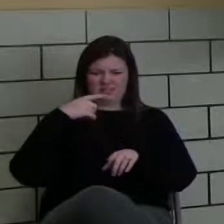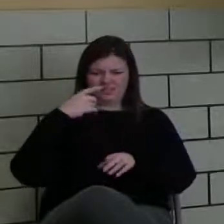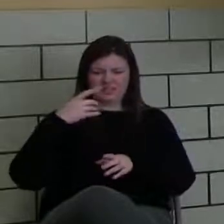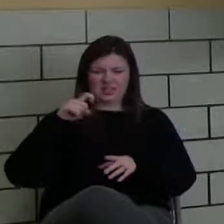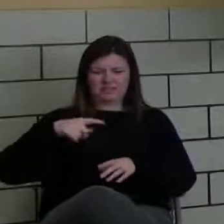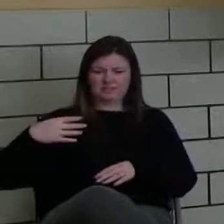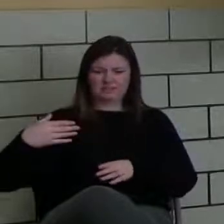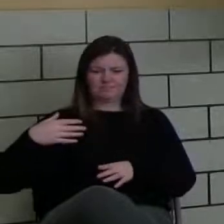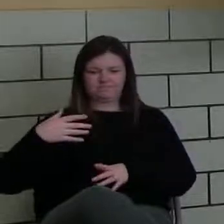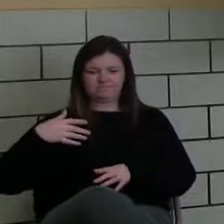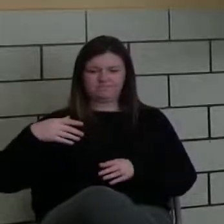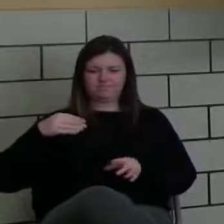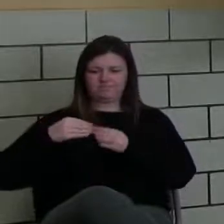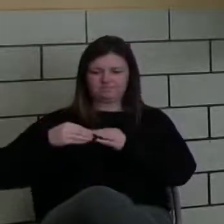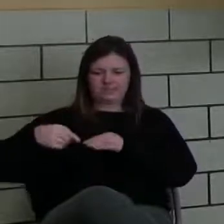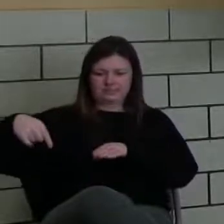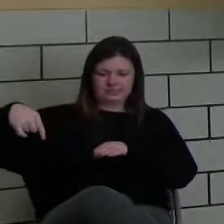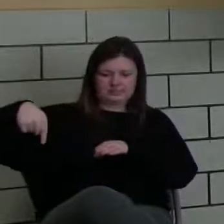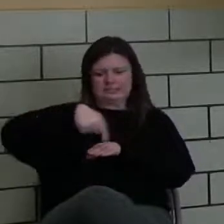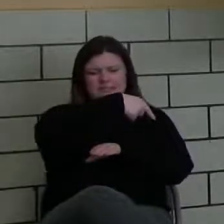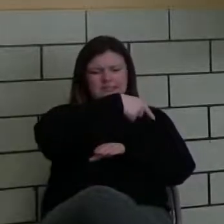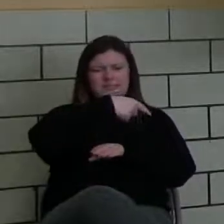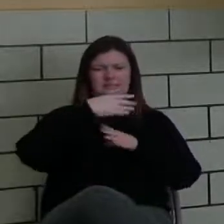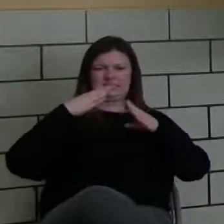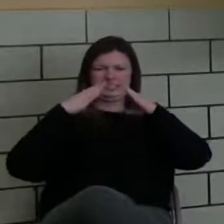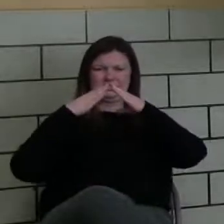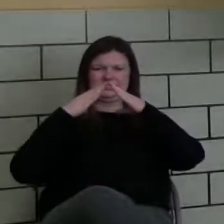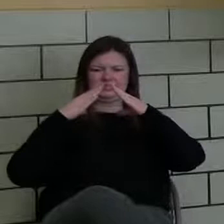that is very, very difficult long-term.